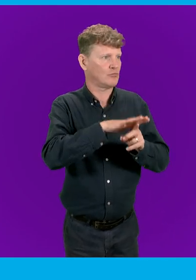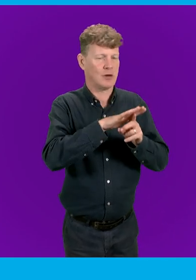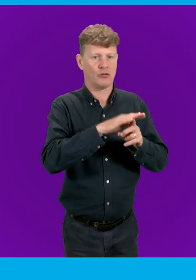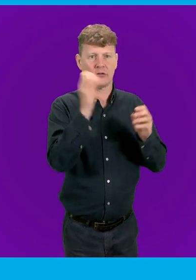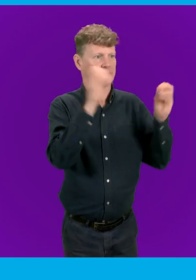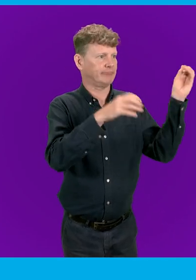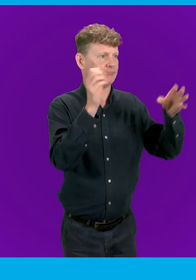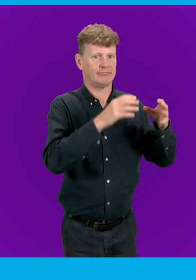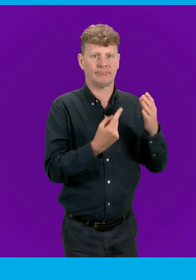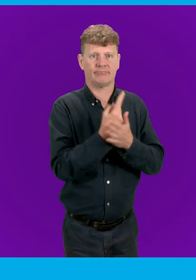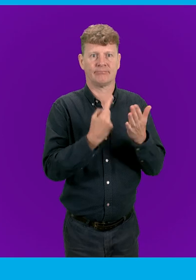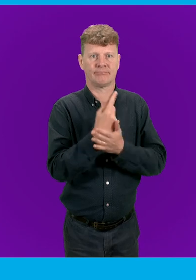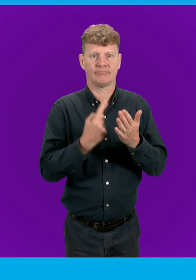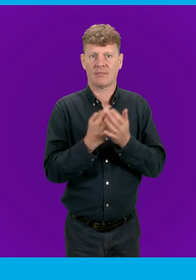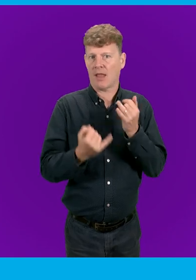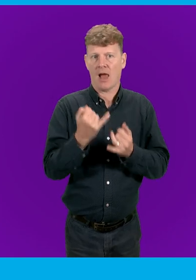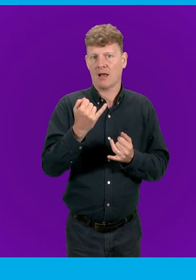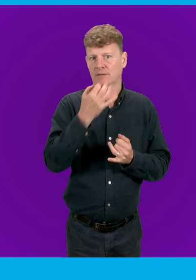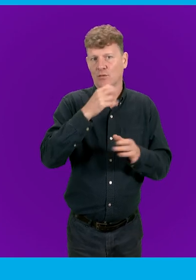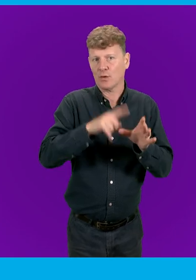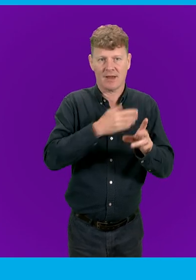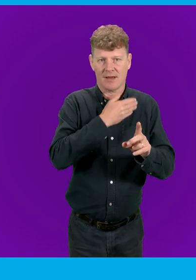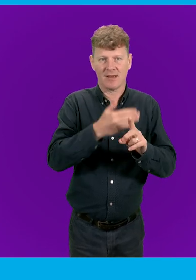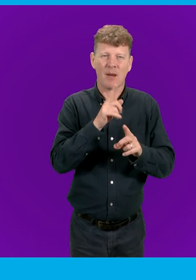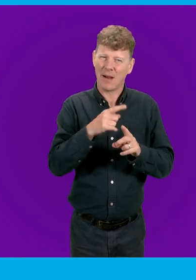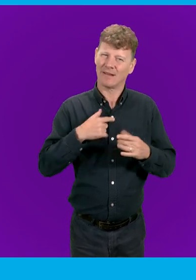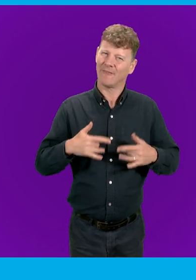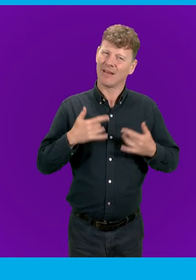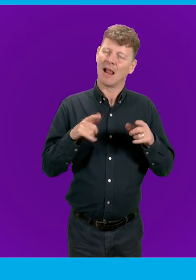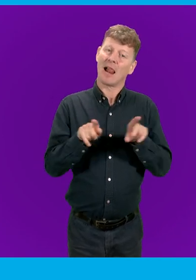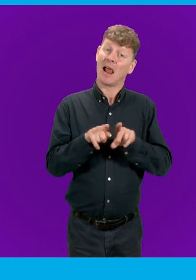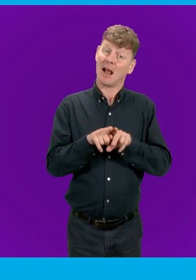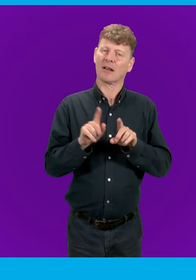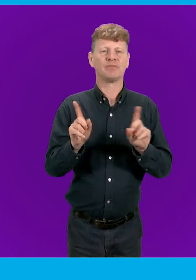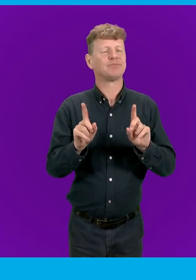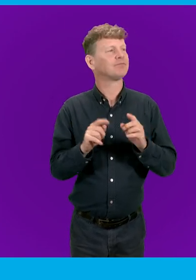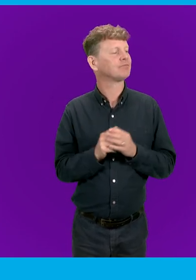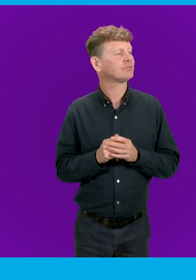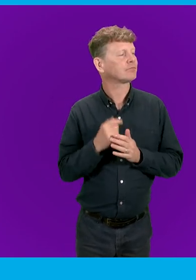past couple of years. But it just felt quite like, unless you had a